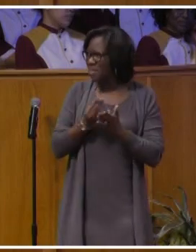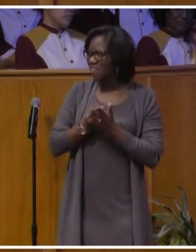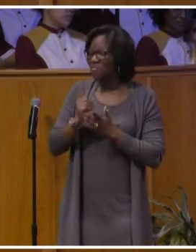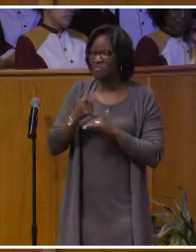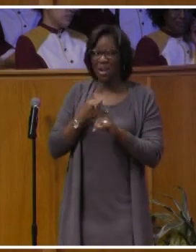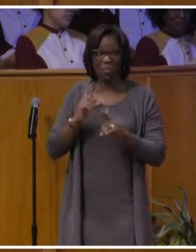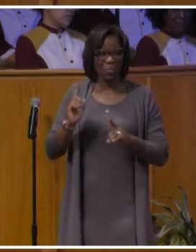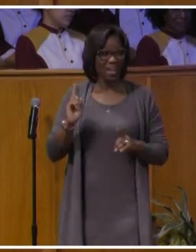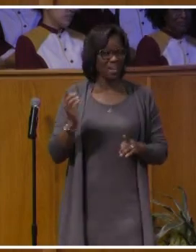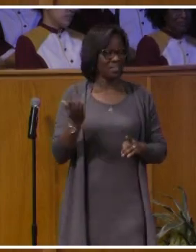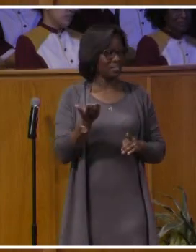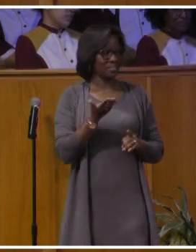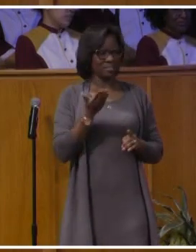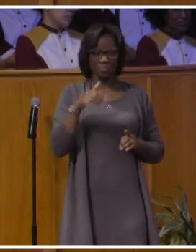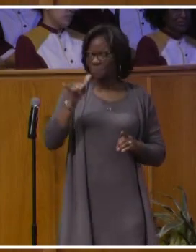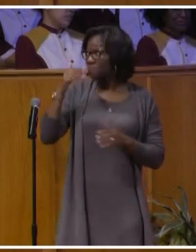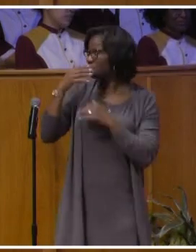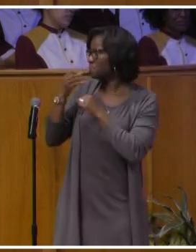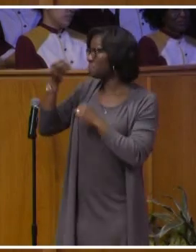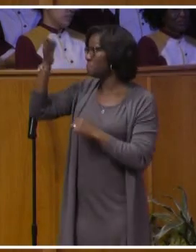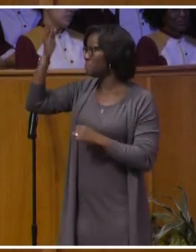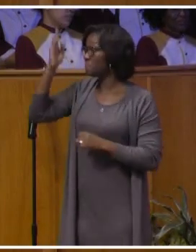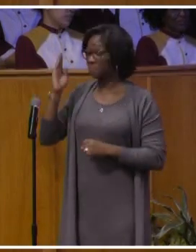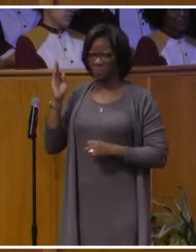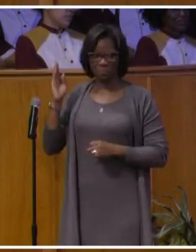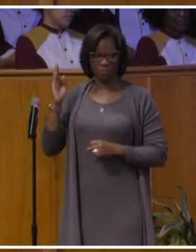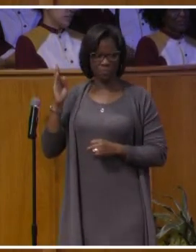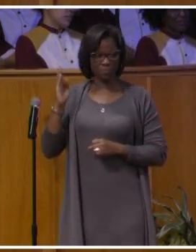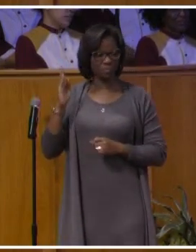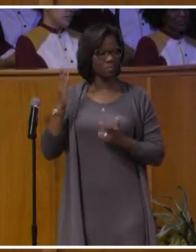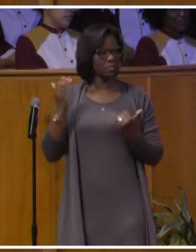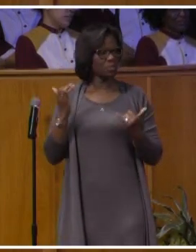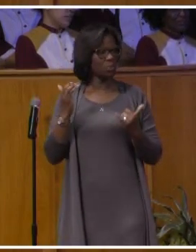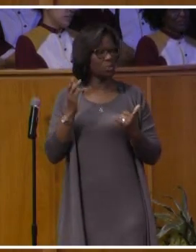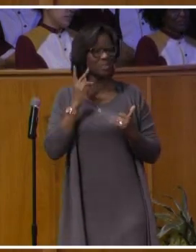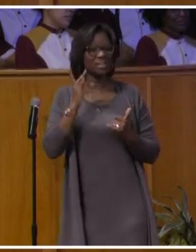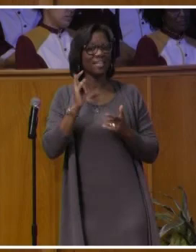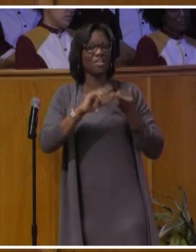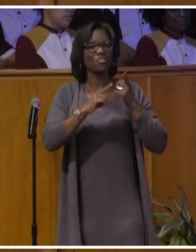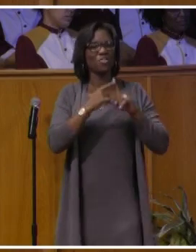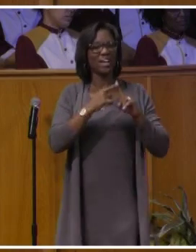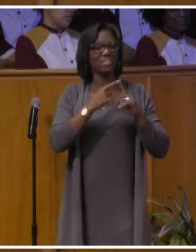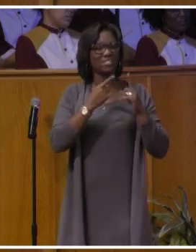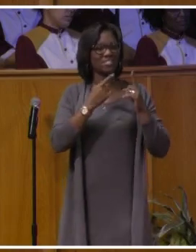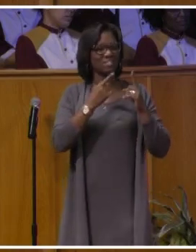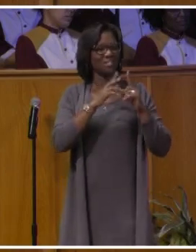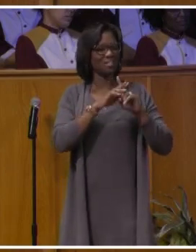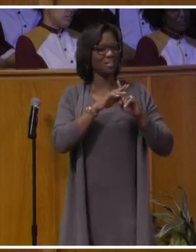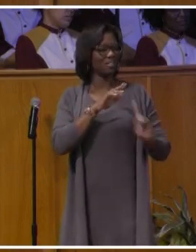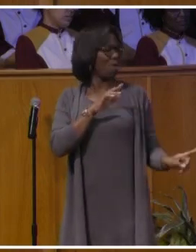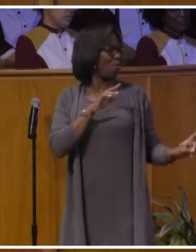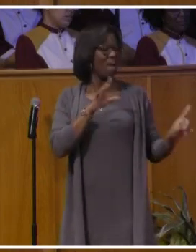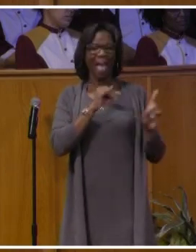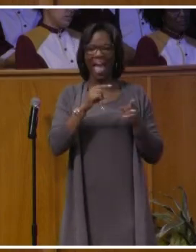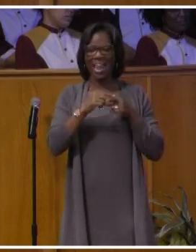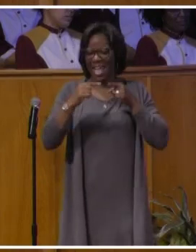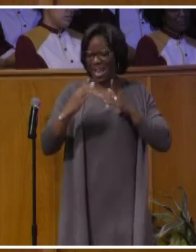from, do you trust God? When you find out that friends are fake and enemies are